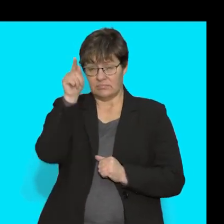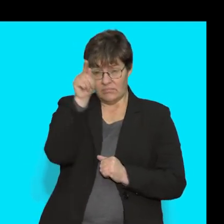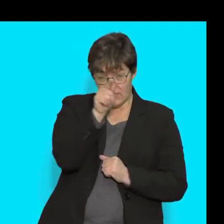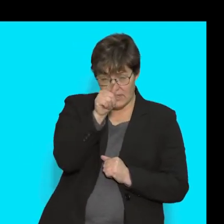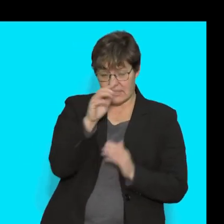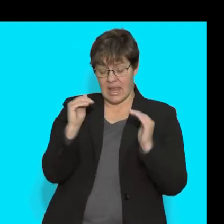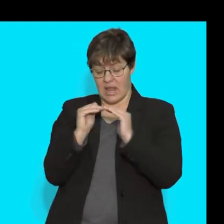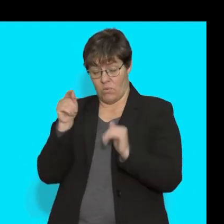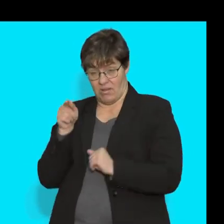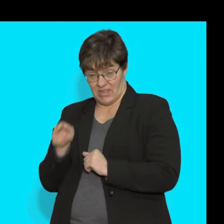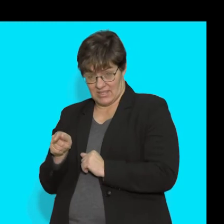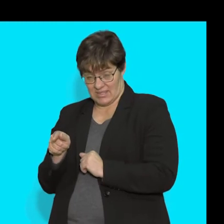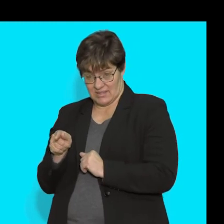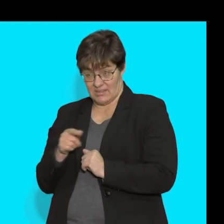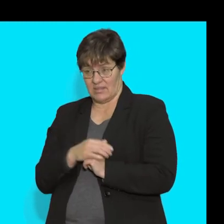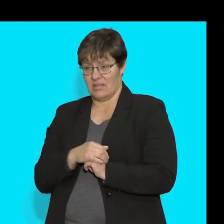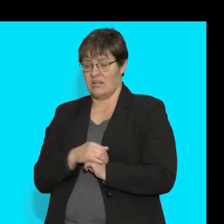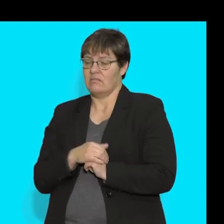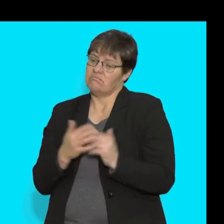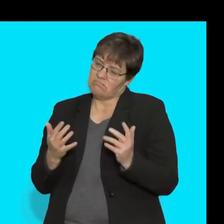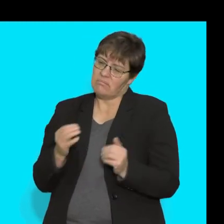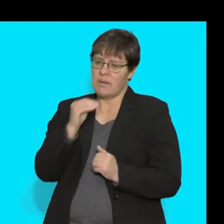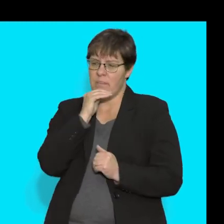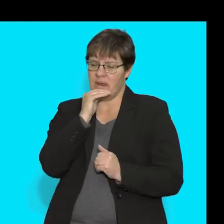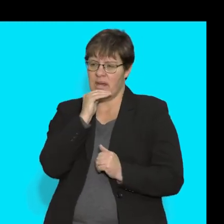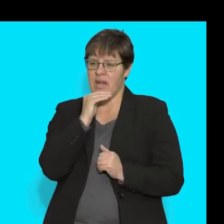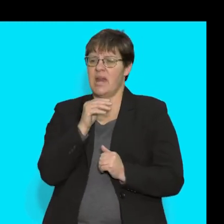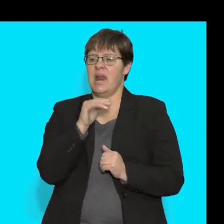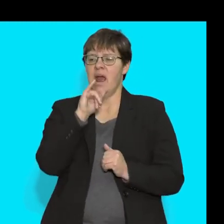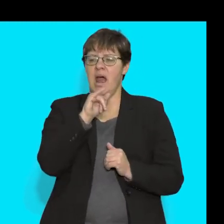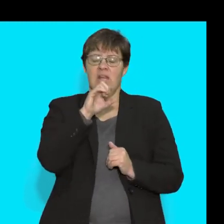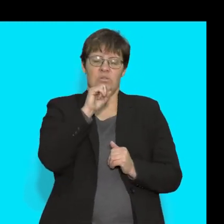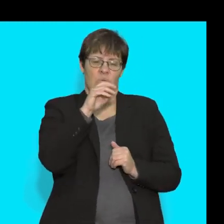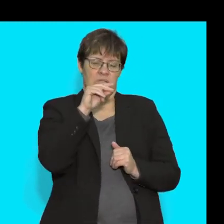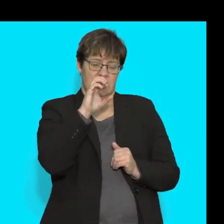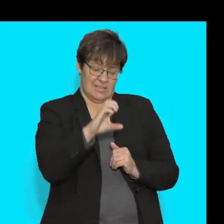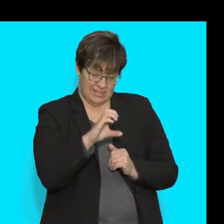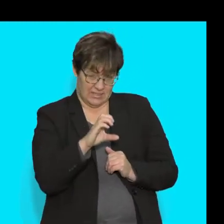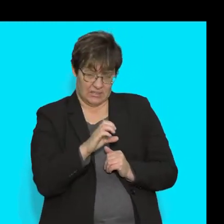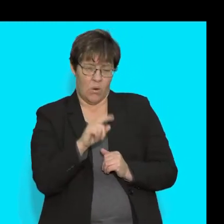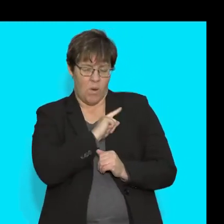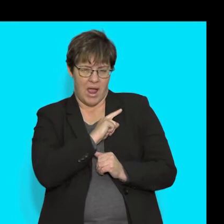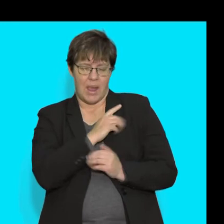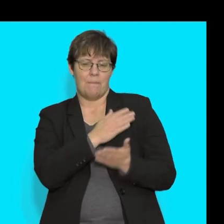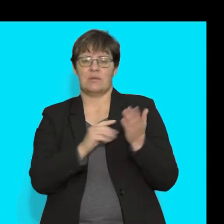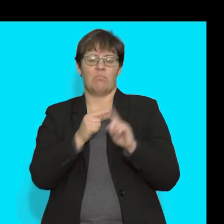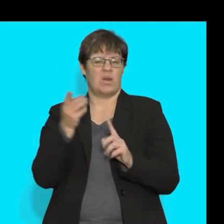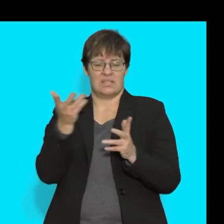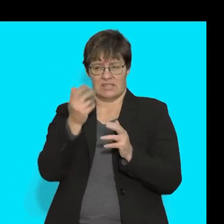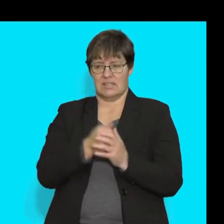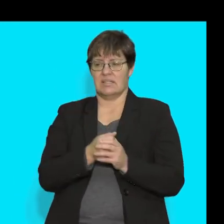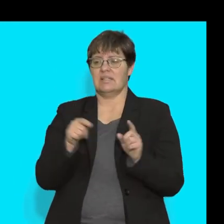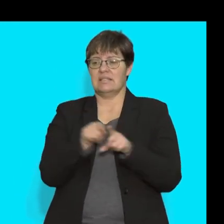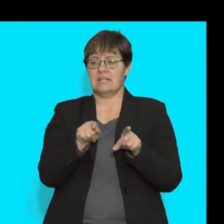will be equals to that, right? Which means it's an isosceles triangle because it might be a midpoint somewhere